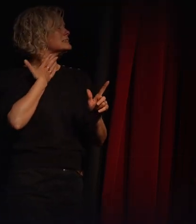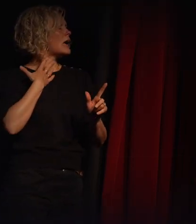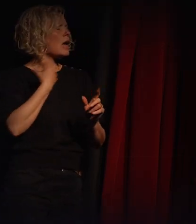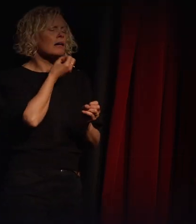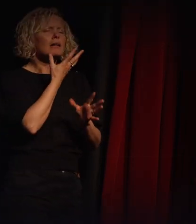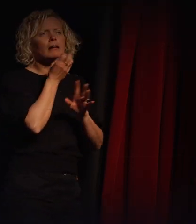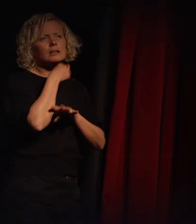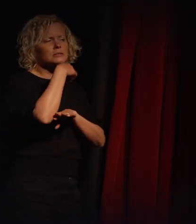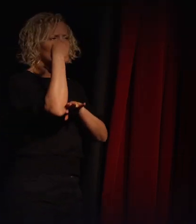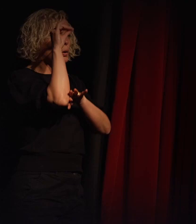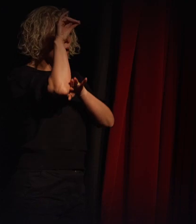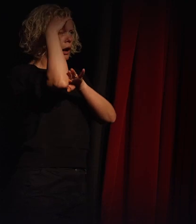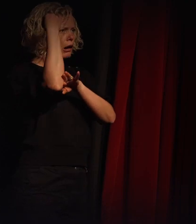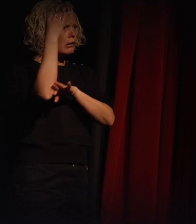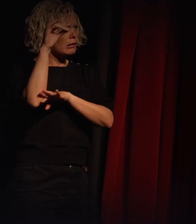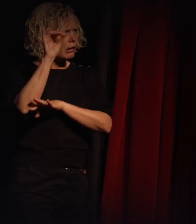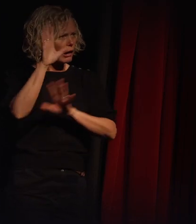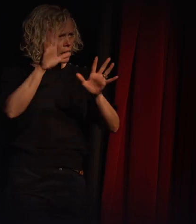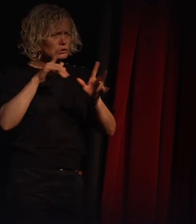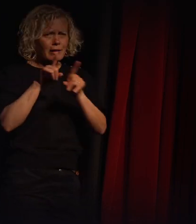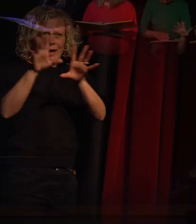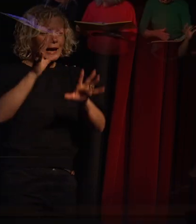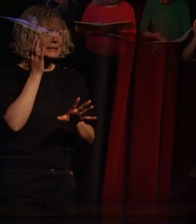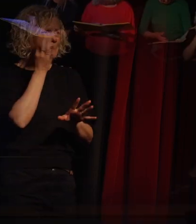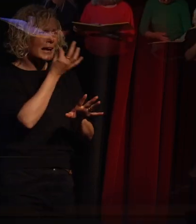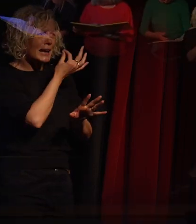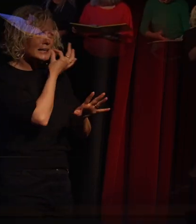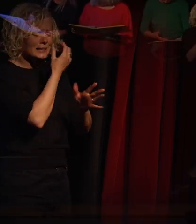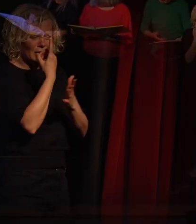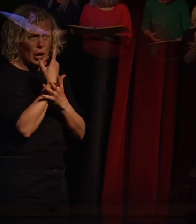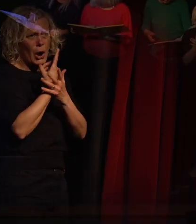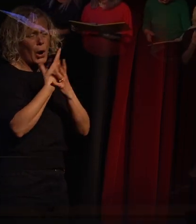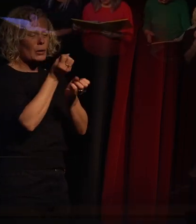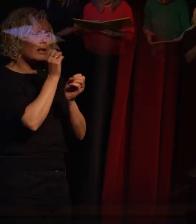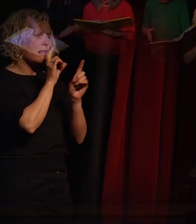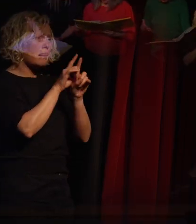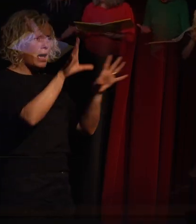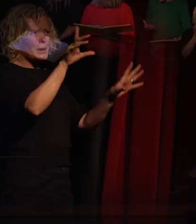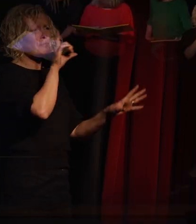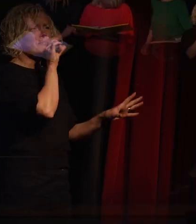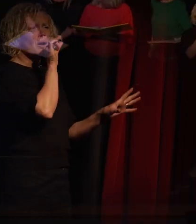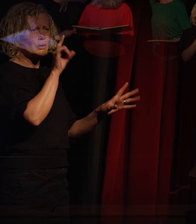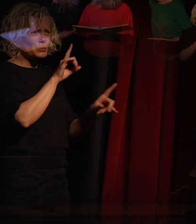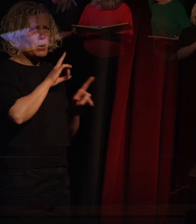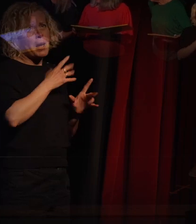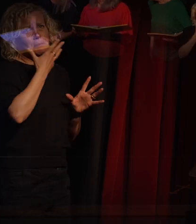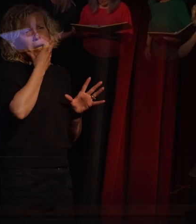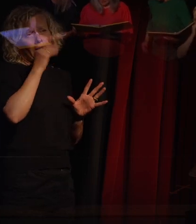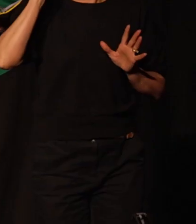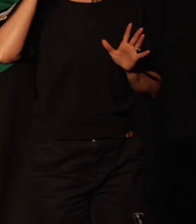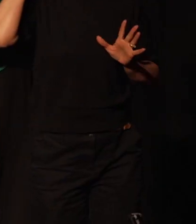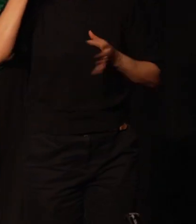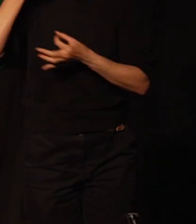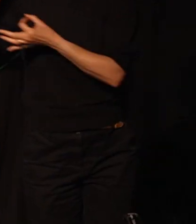a swan's. She's only as dainty as a daisy. She's only as graceful as a bird. So why is a fella going